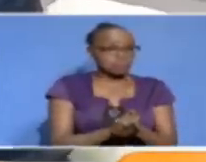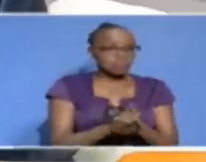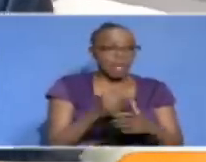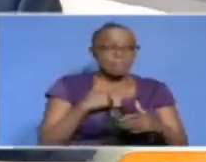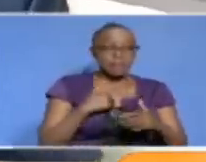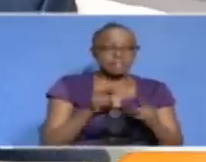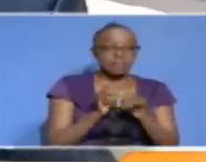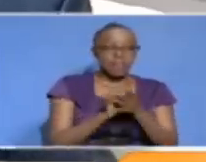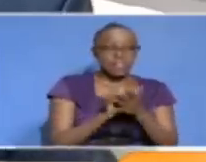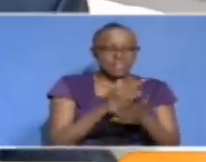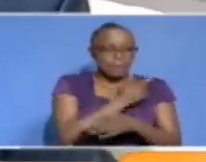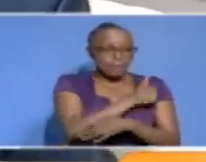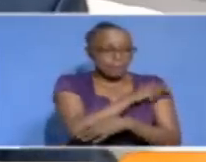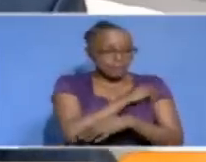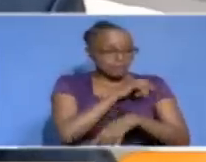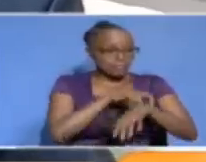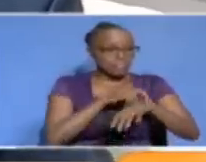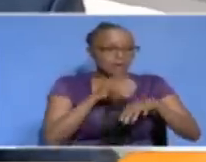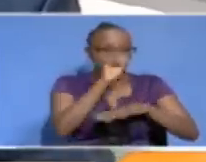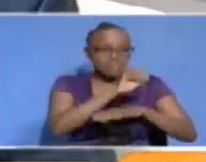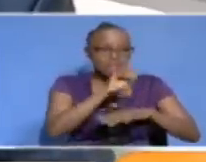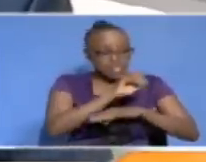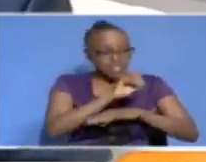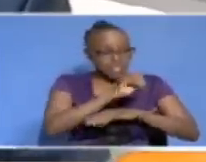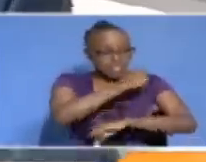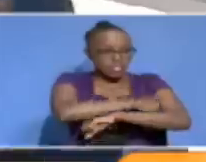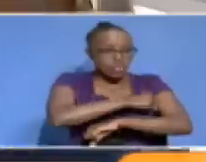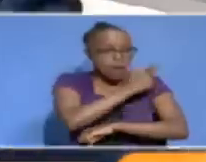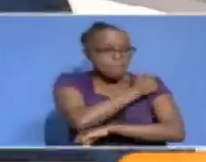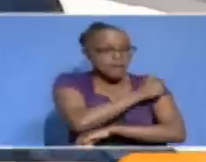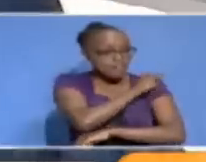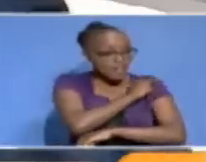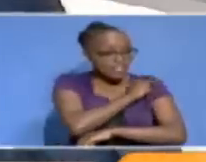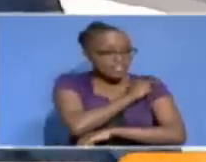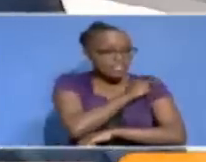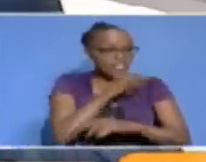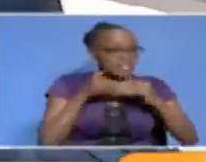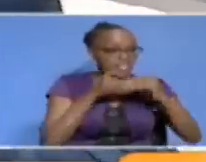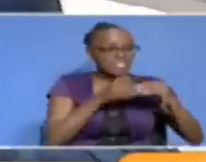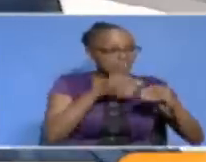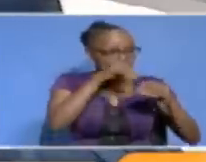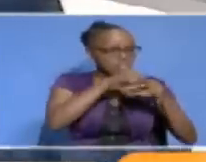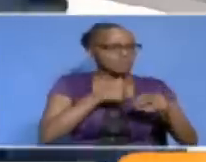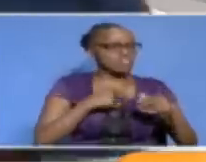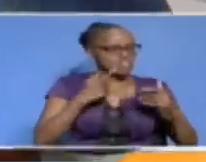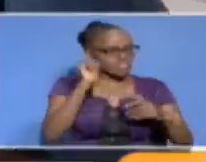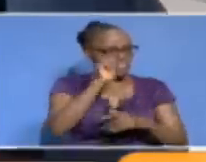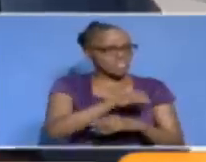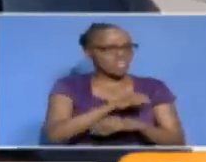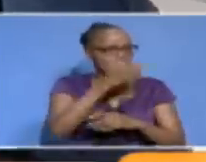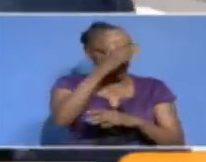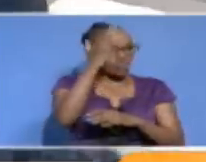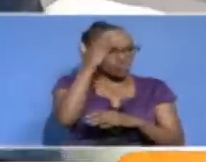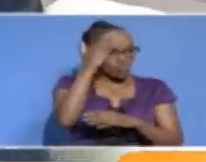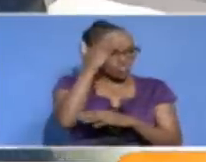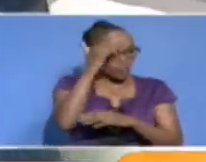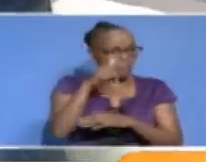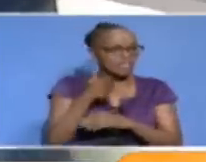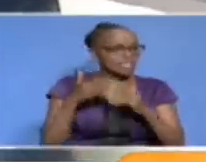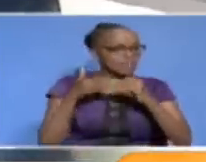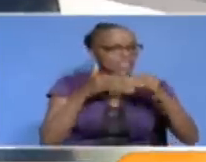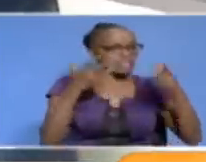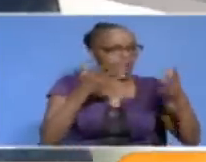was a prefect when I was in nursery school. You? Myself. Prefect? Leadership is in my blood and is in me. And God knows where I'm heading